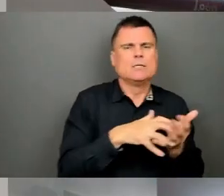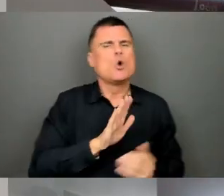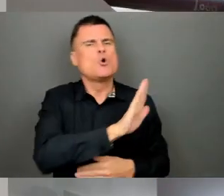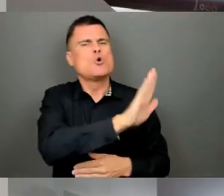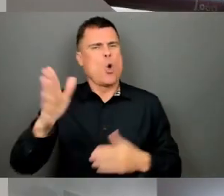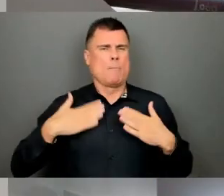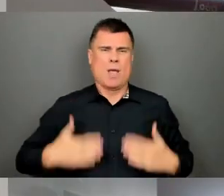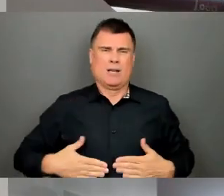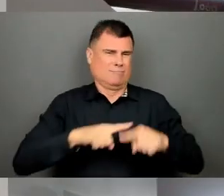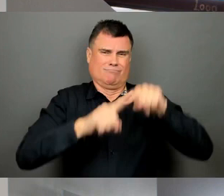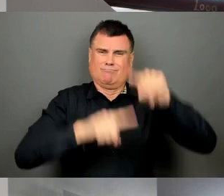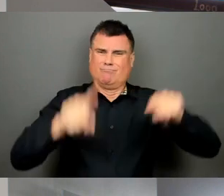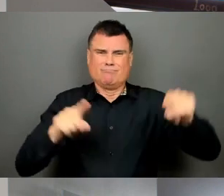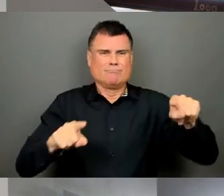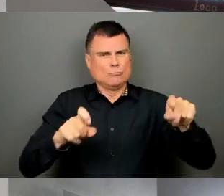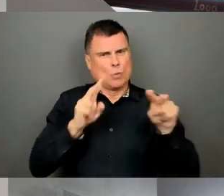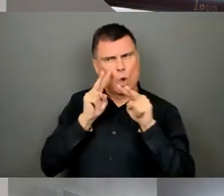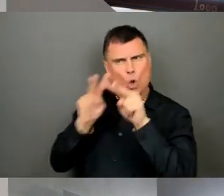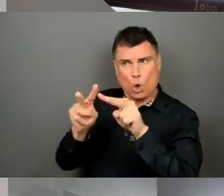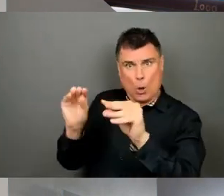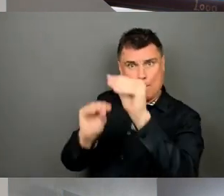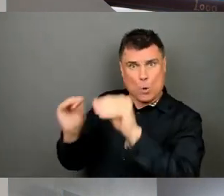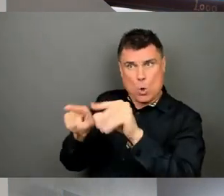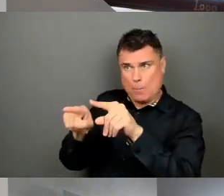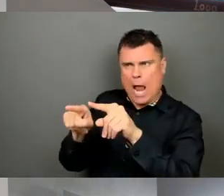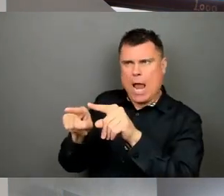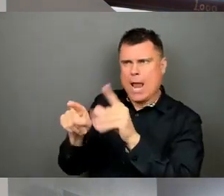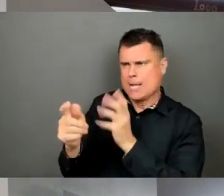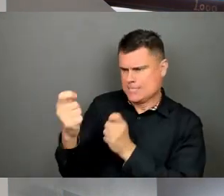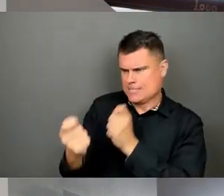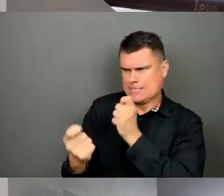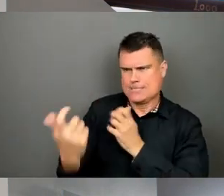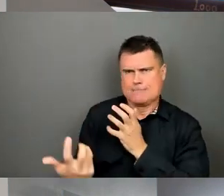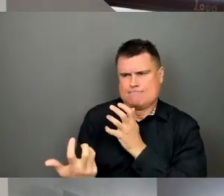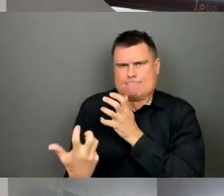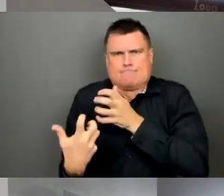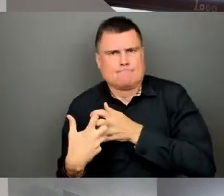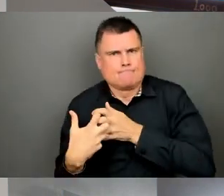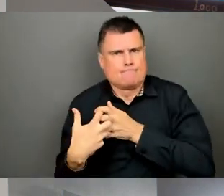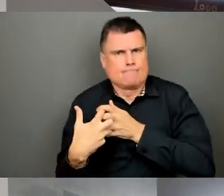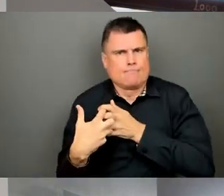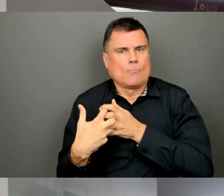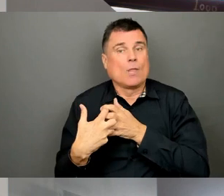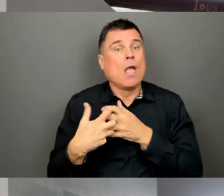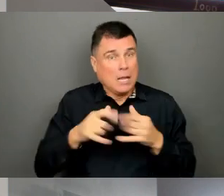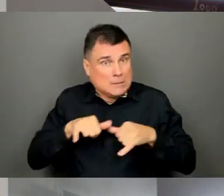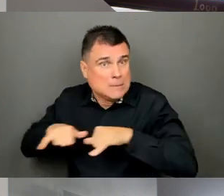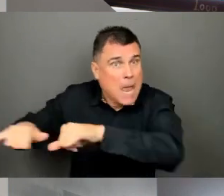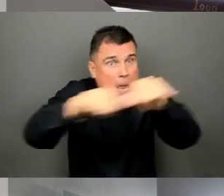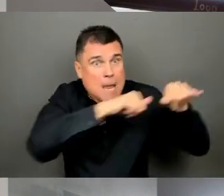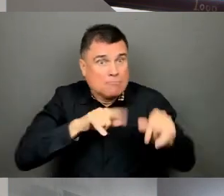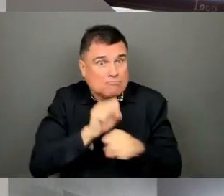to translate those movements through our body, and it's going to look different for everybody. So don't worry about being able to look like